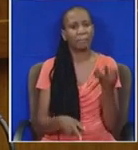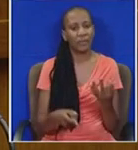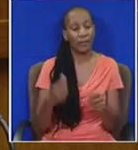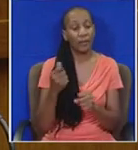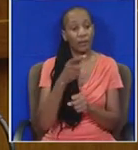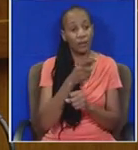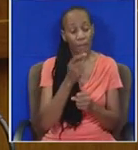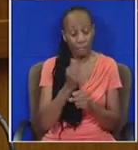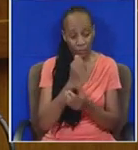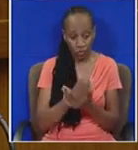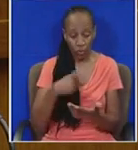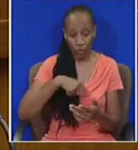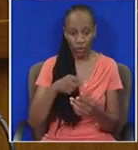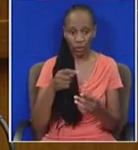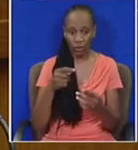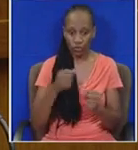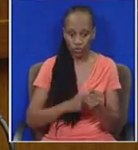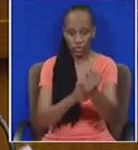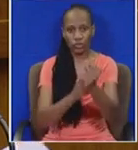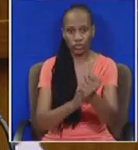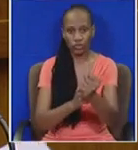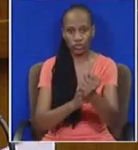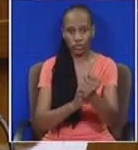procure strategically.